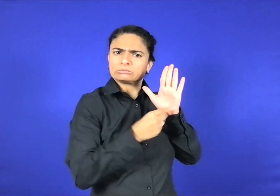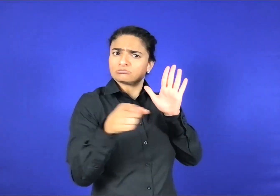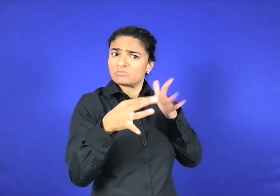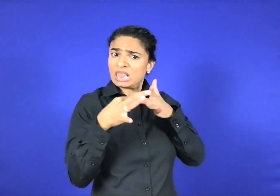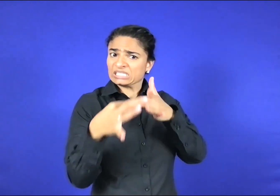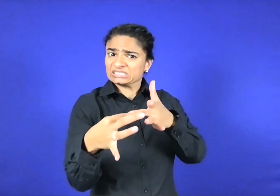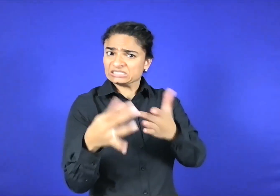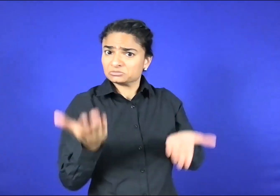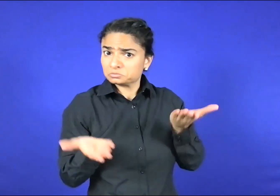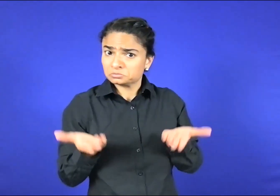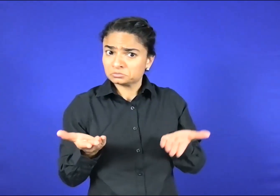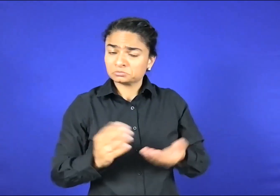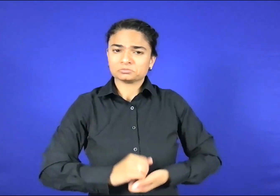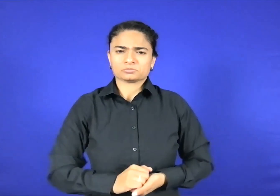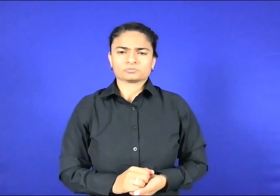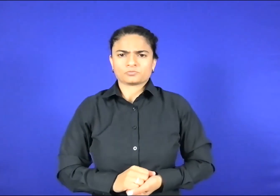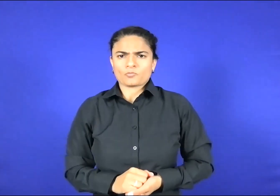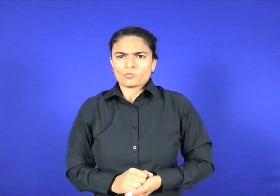Yes, I hear you.